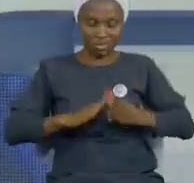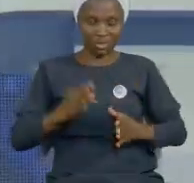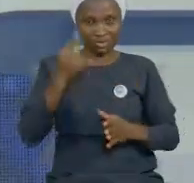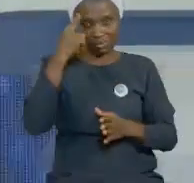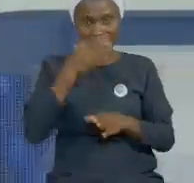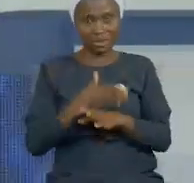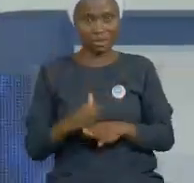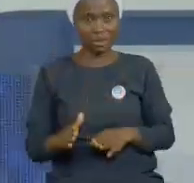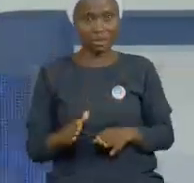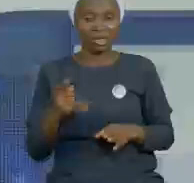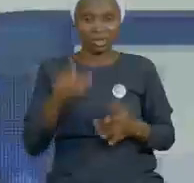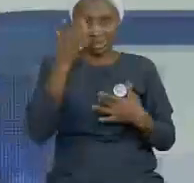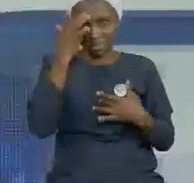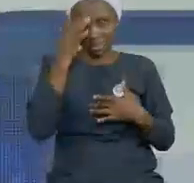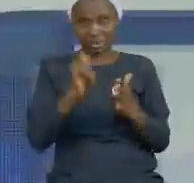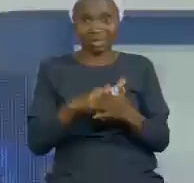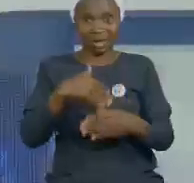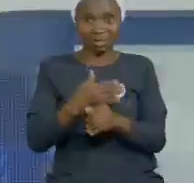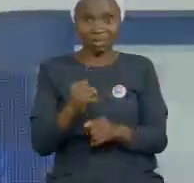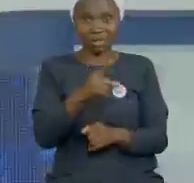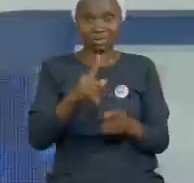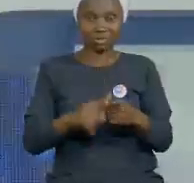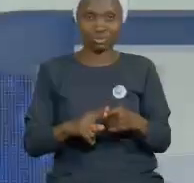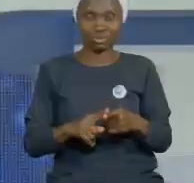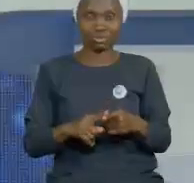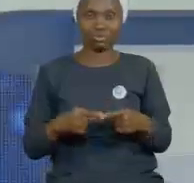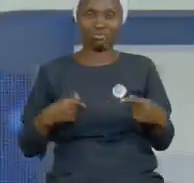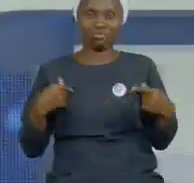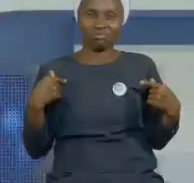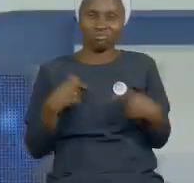The sickness that makes you to roll in pain.